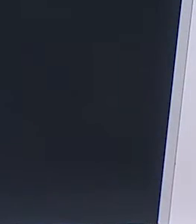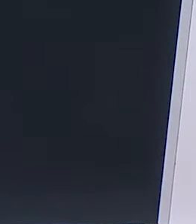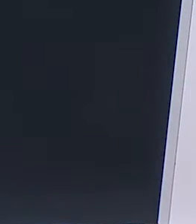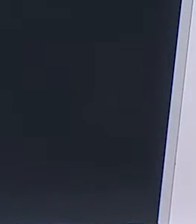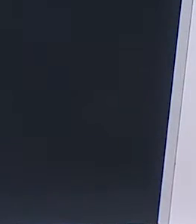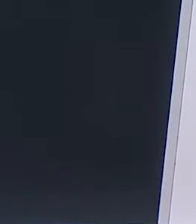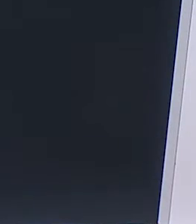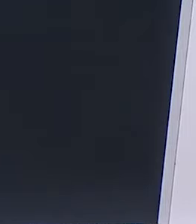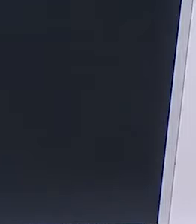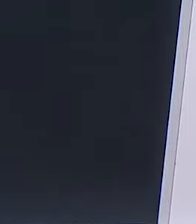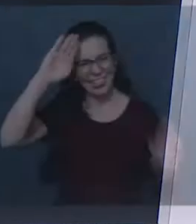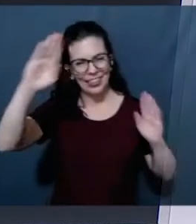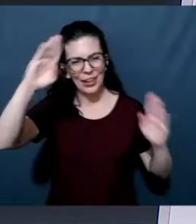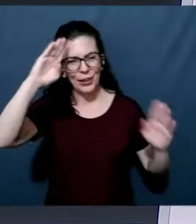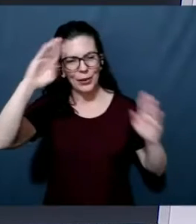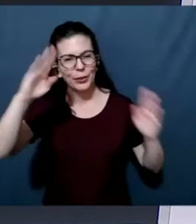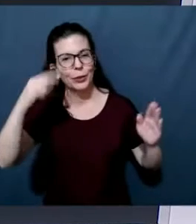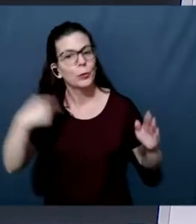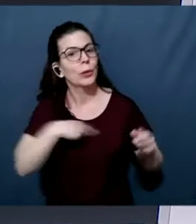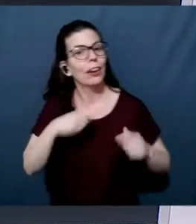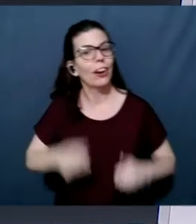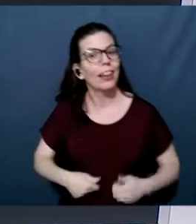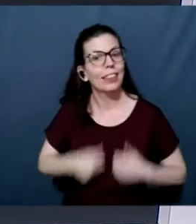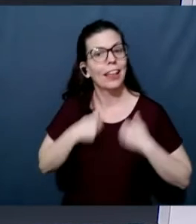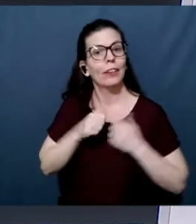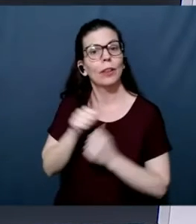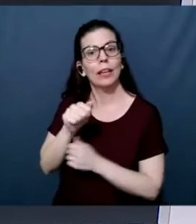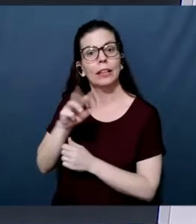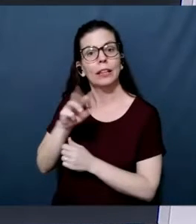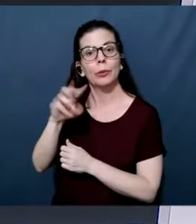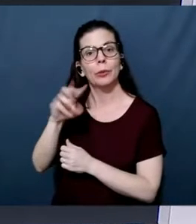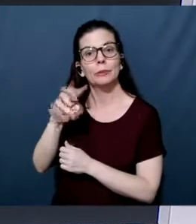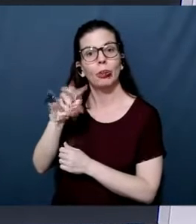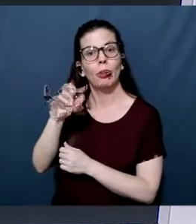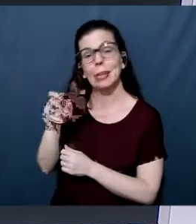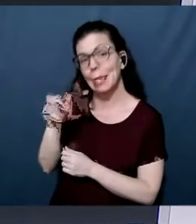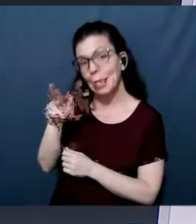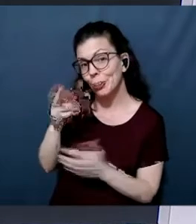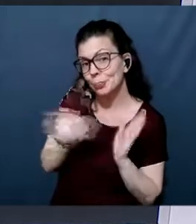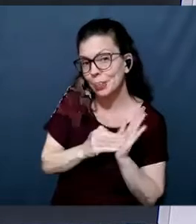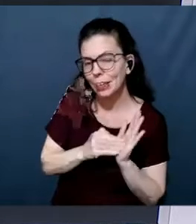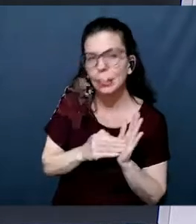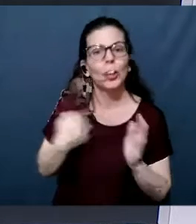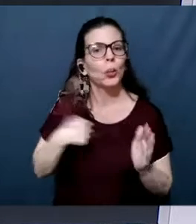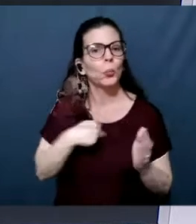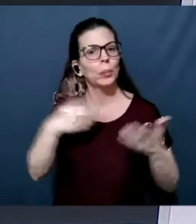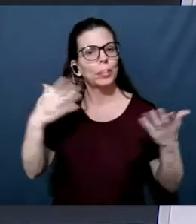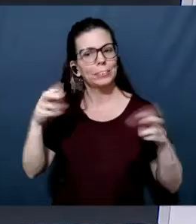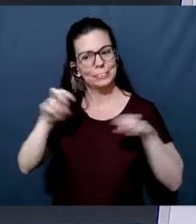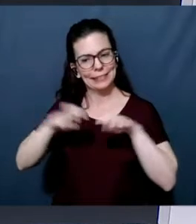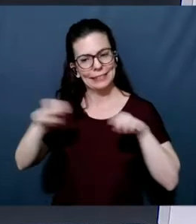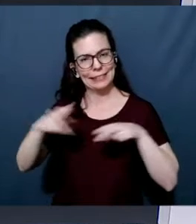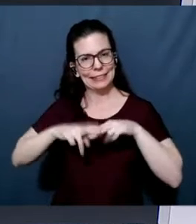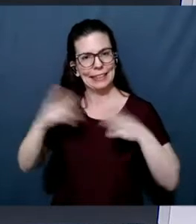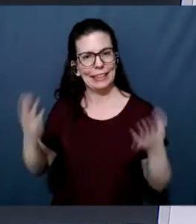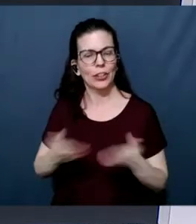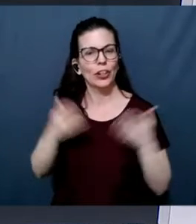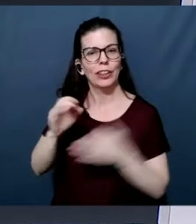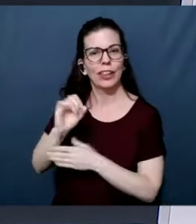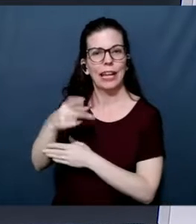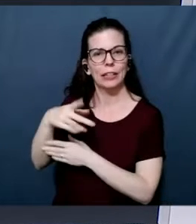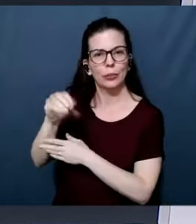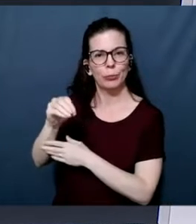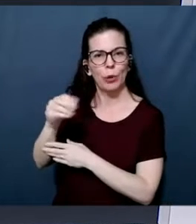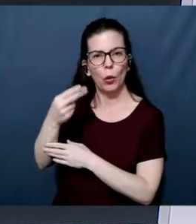Hi there. We are live with AWS on Air again. We are sitting here in the expo hall in